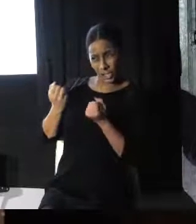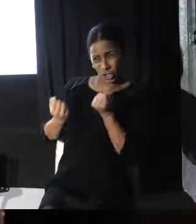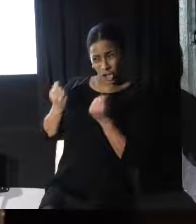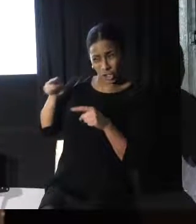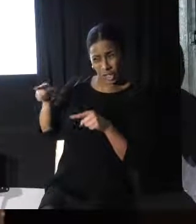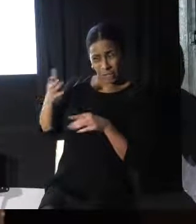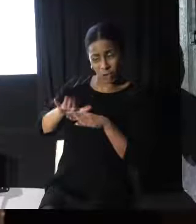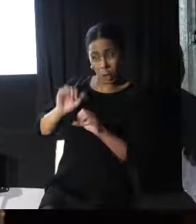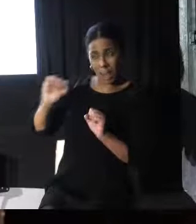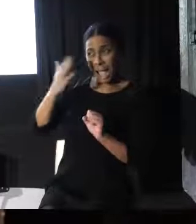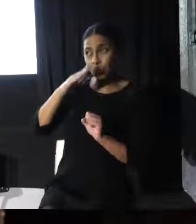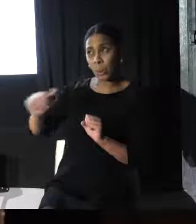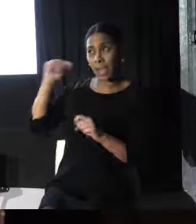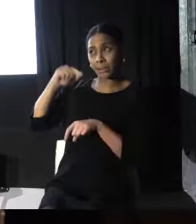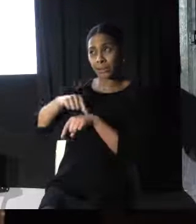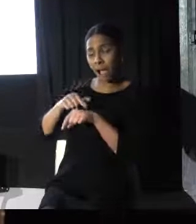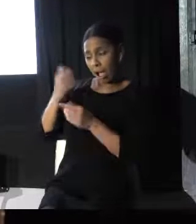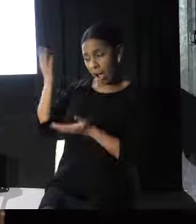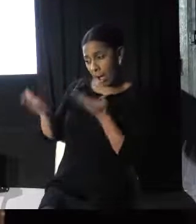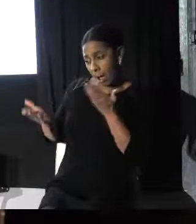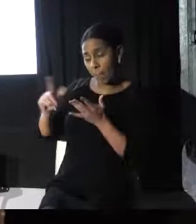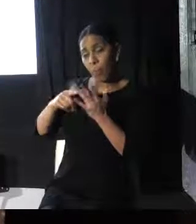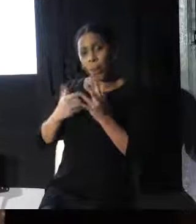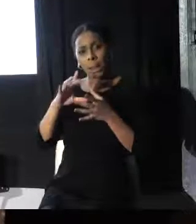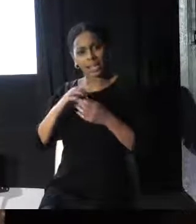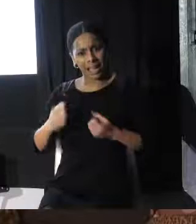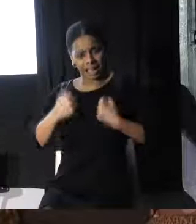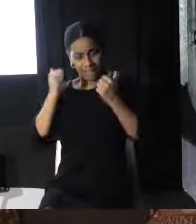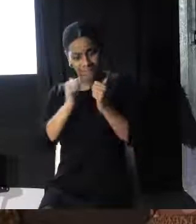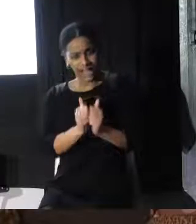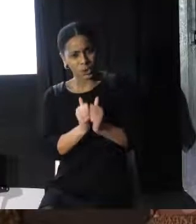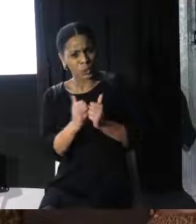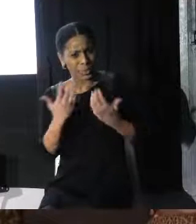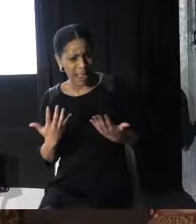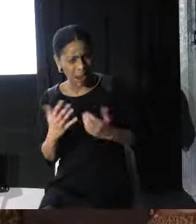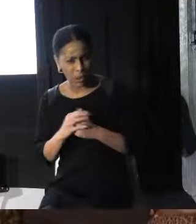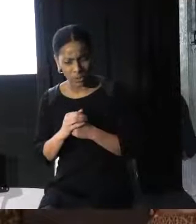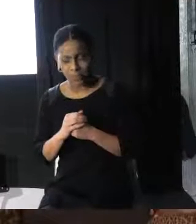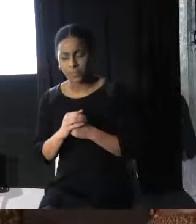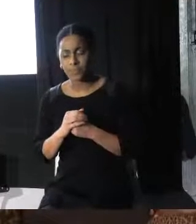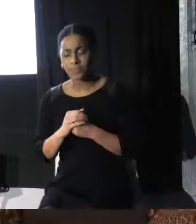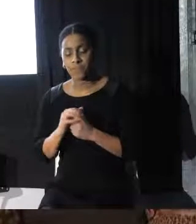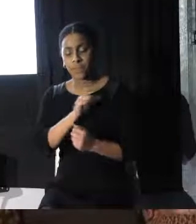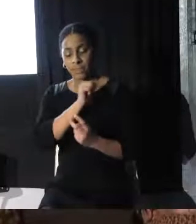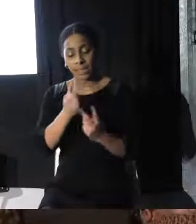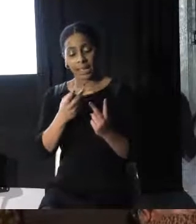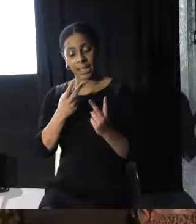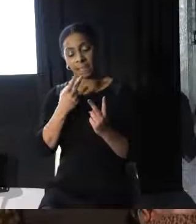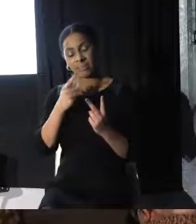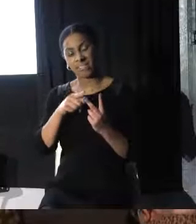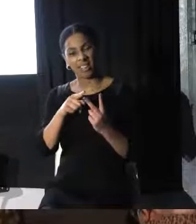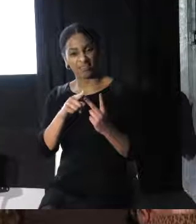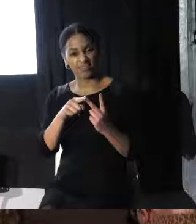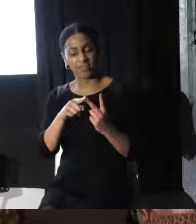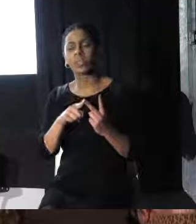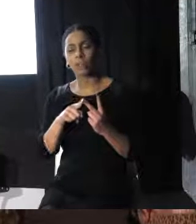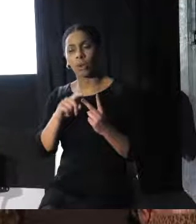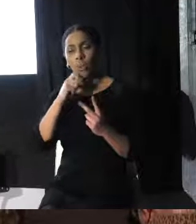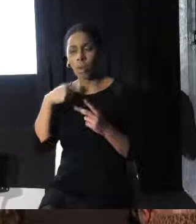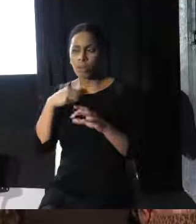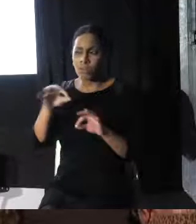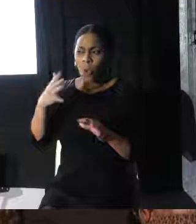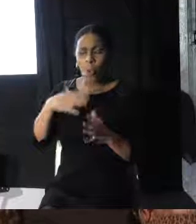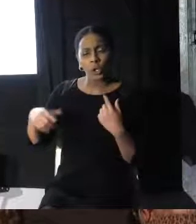or by the values we hold now in the present? And then in the second half of the lecture, I want to really look at what it